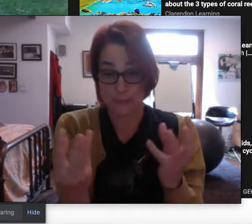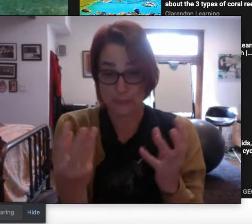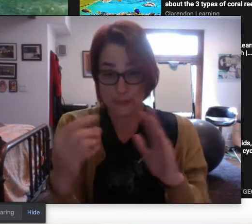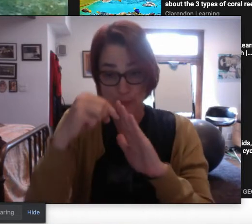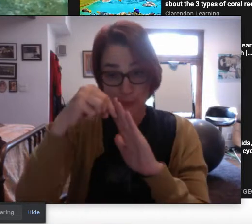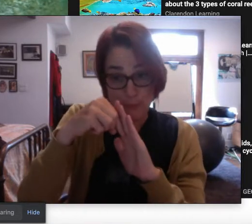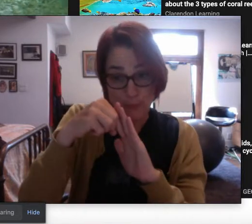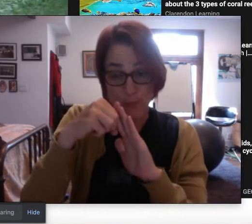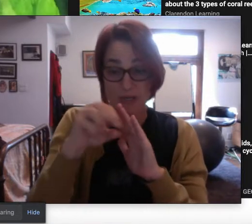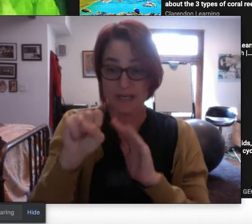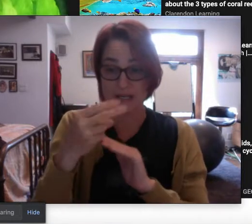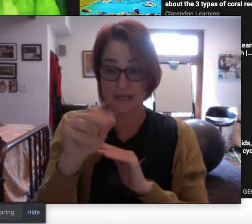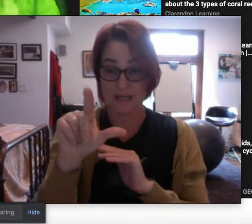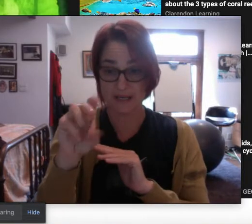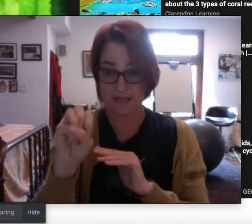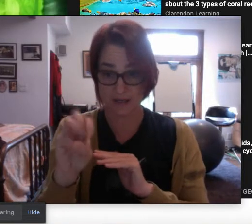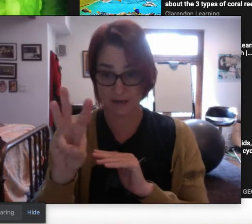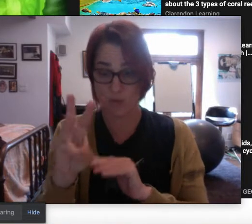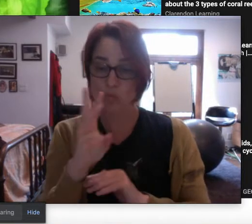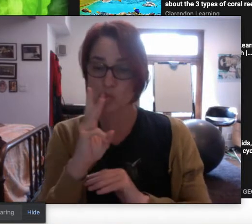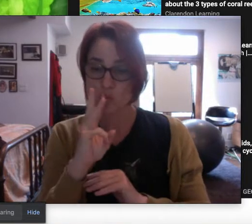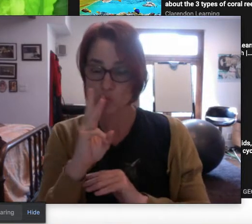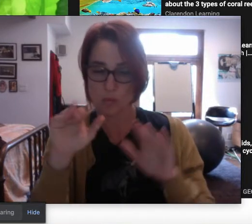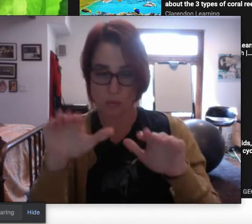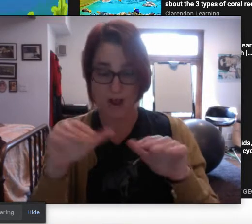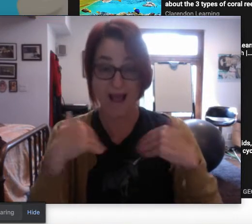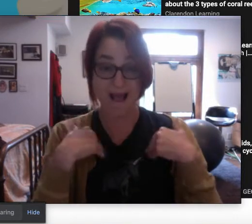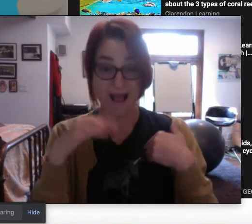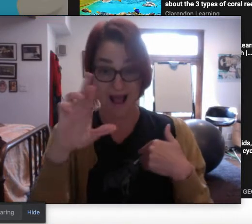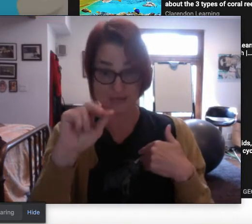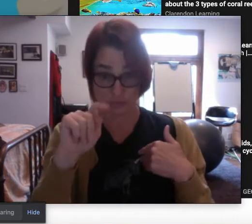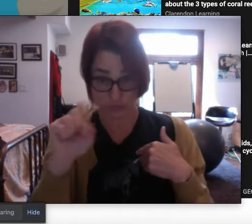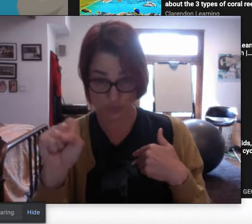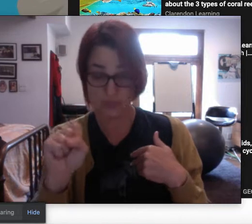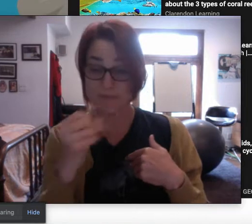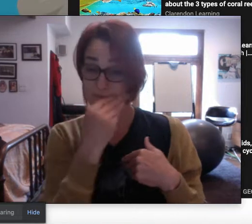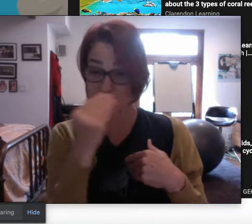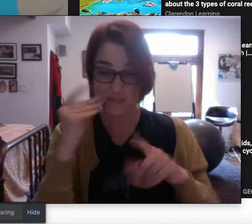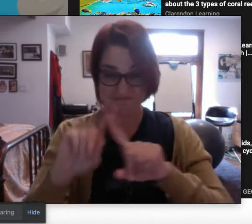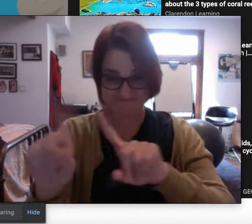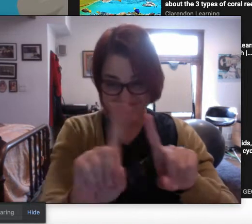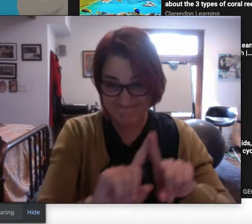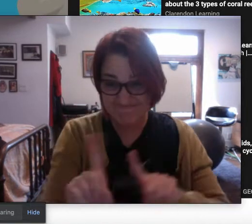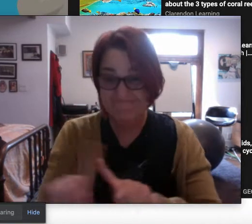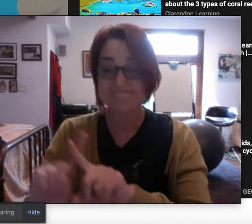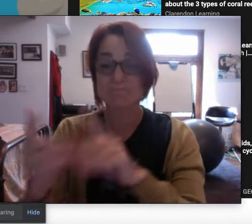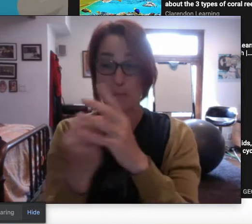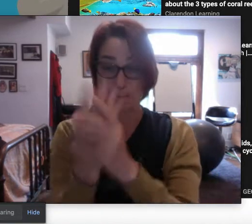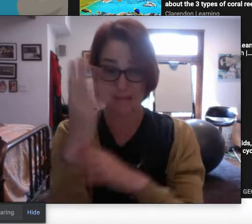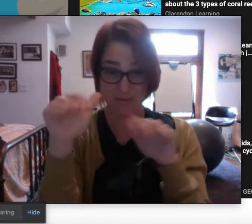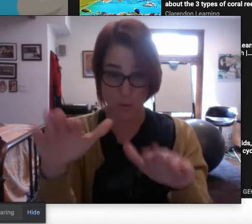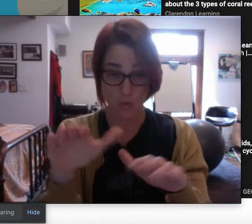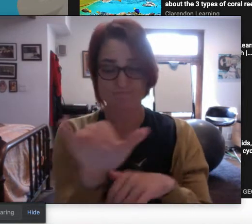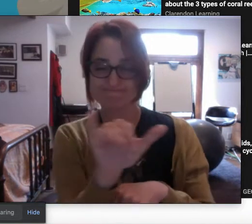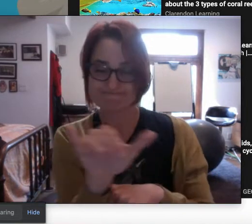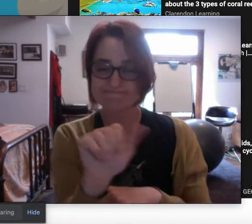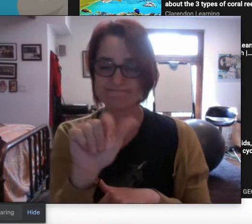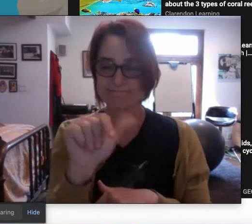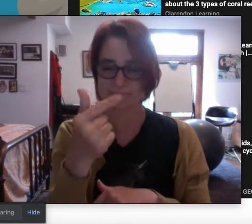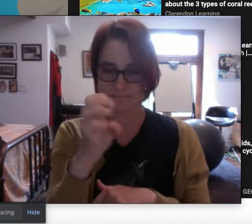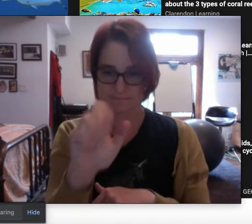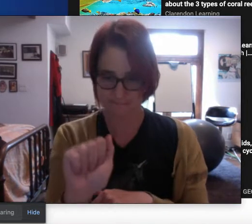our oceans. It has roots and flowers. There are numerous plants in the ocean that are similar to algae and